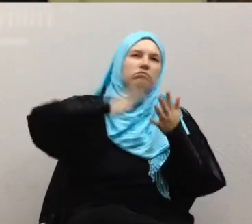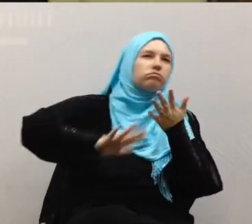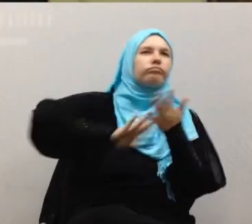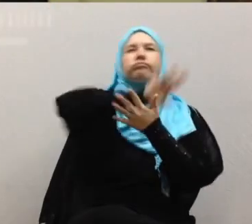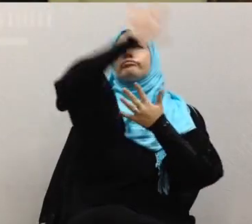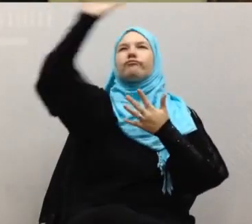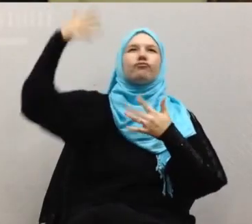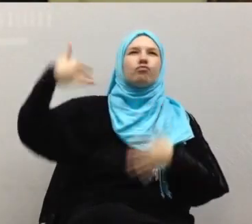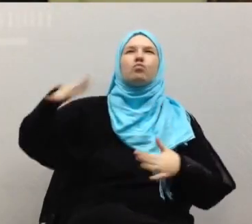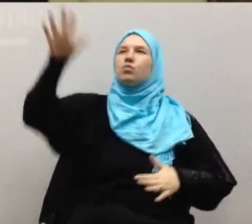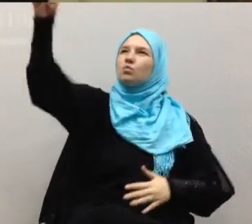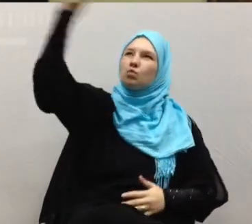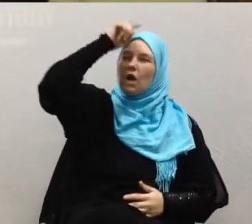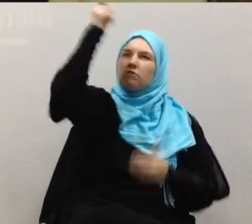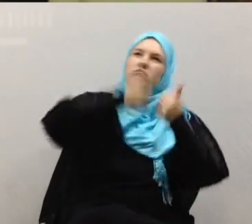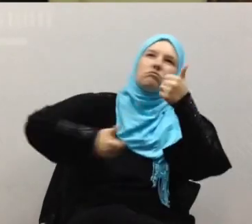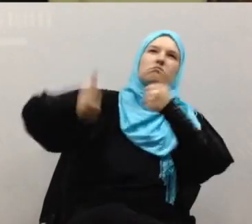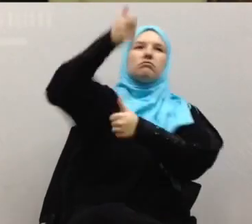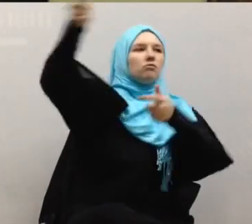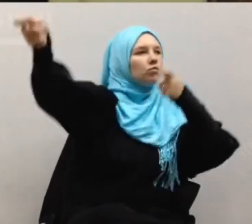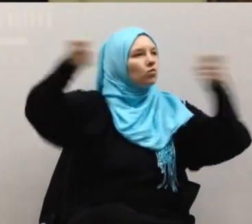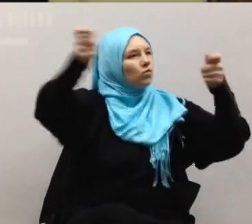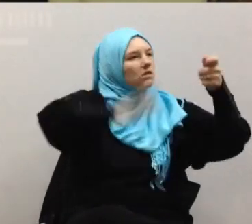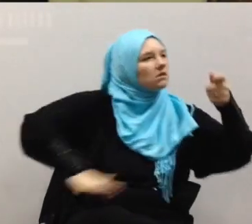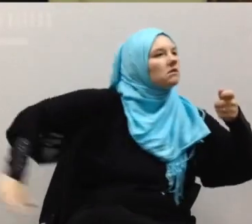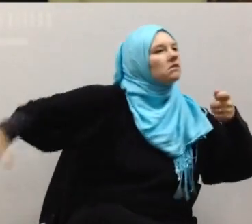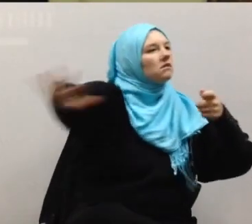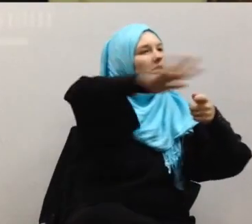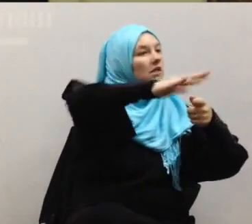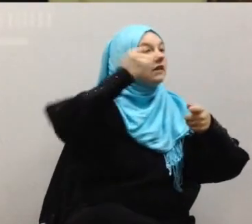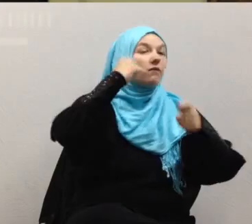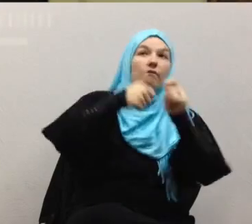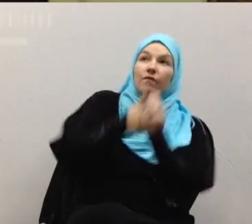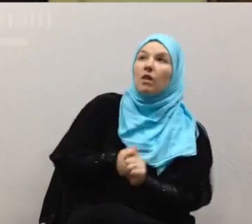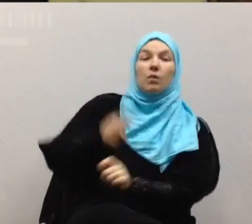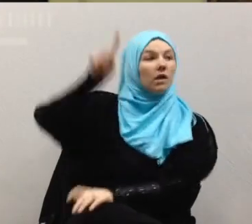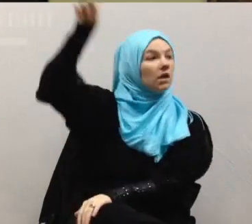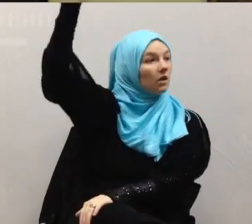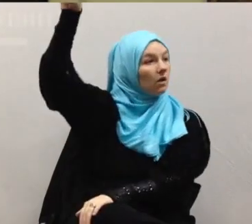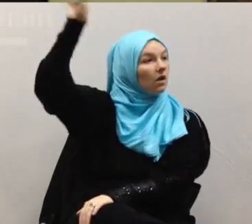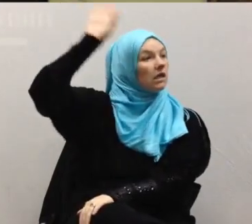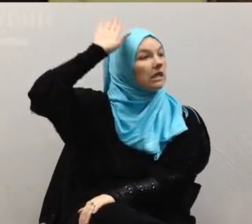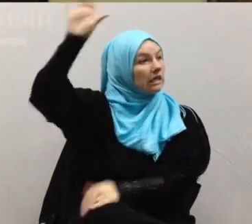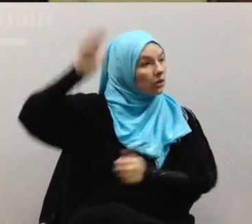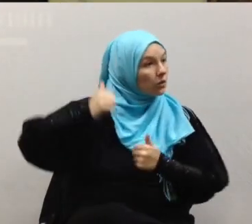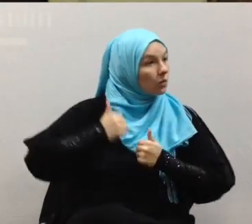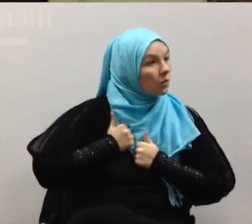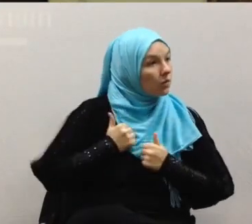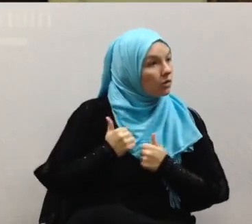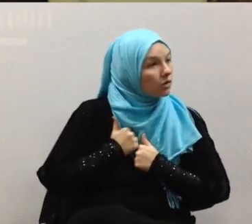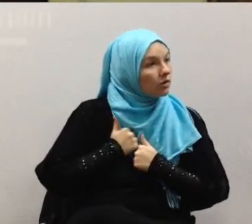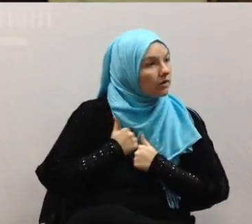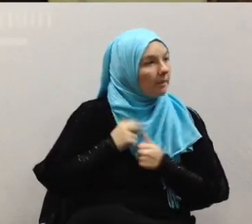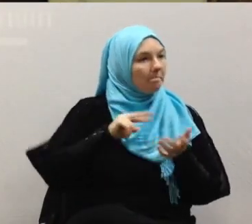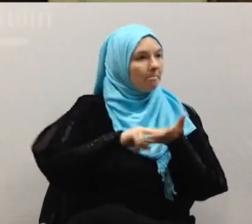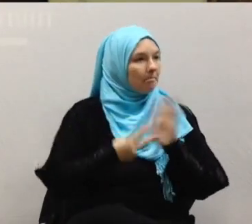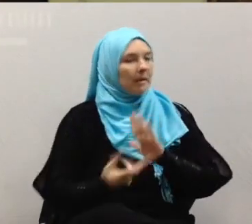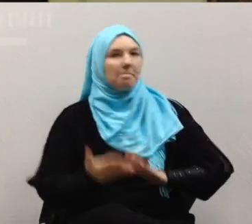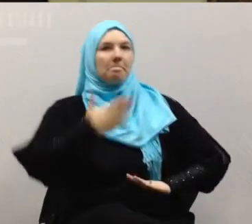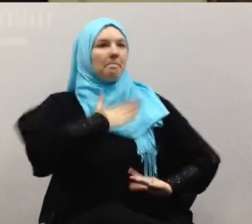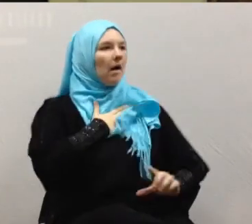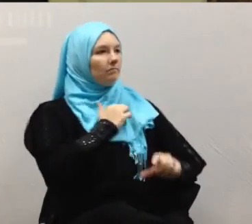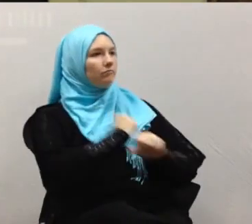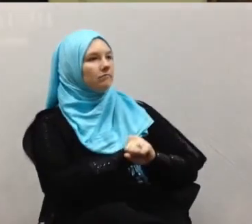control over everything. So if you follow Allah, His soldiers are yours. They